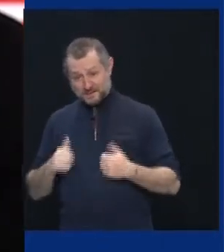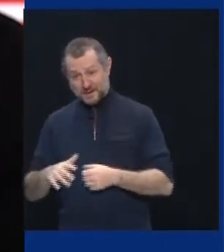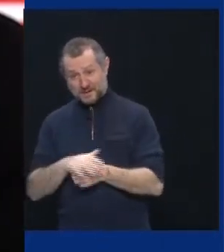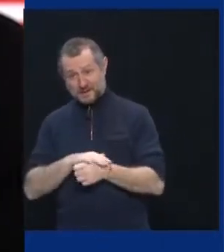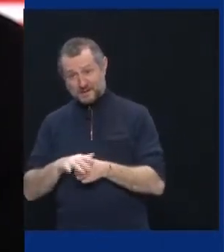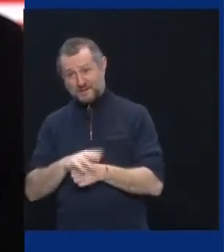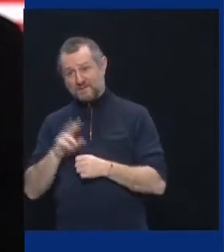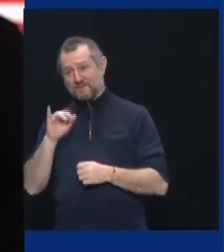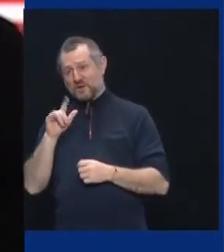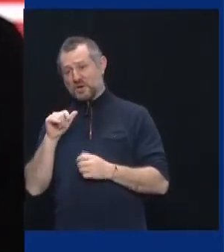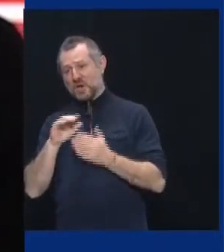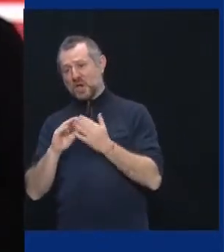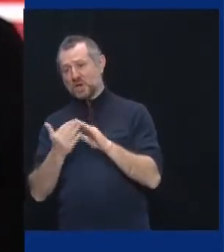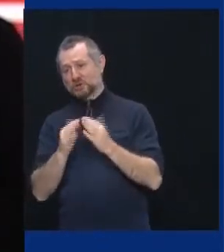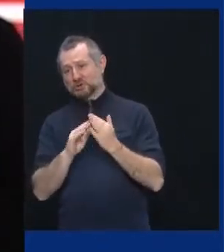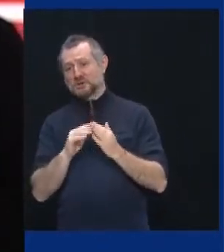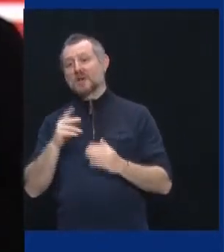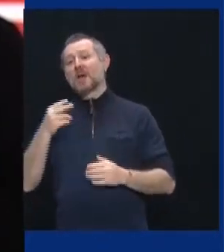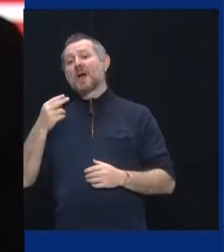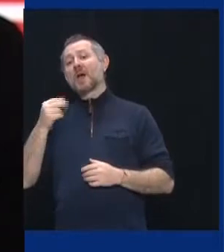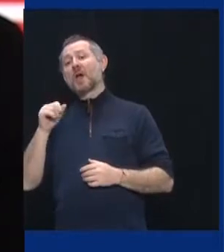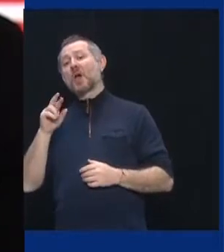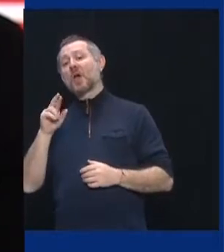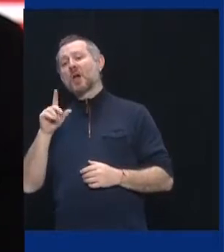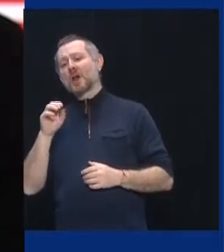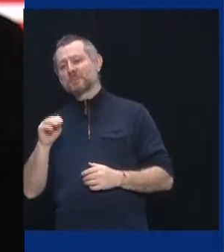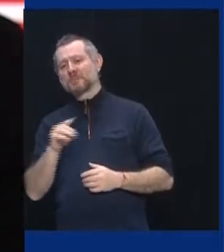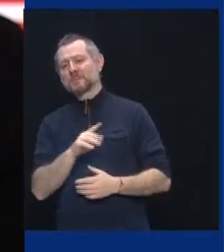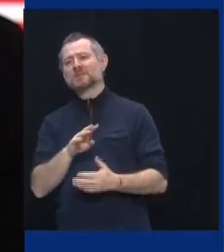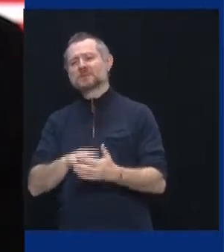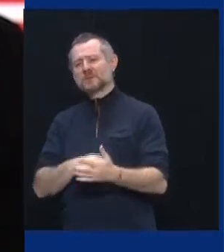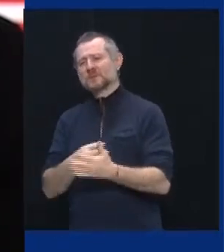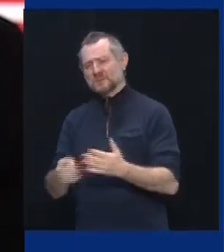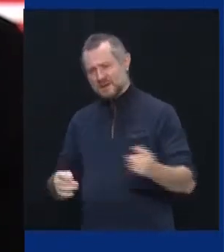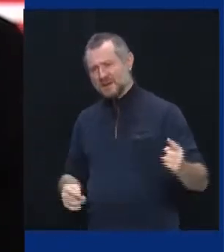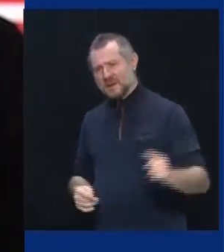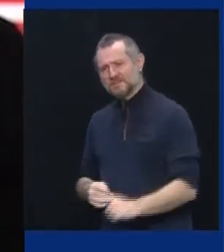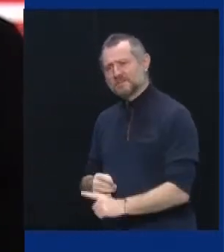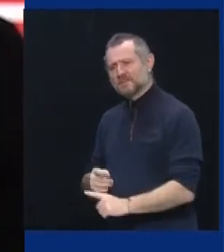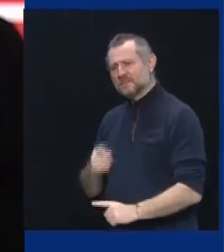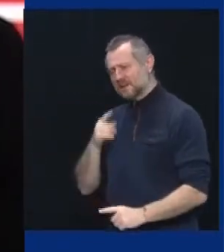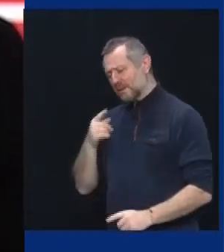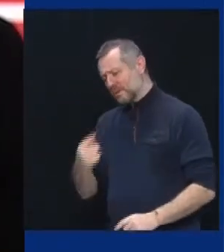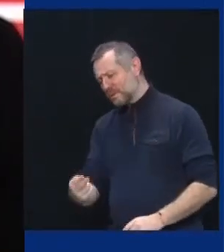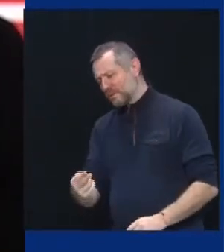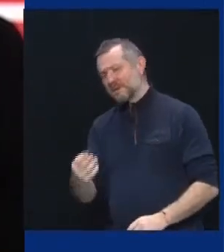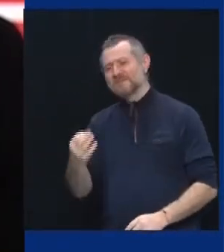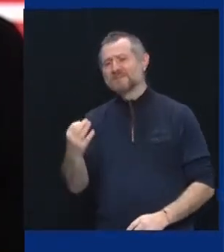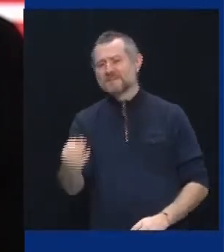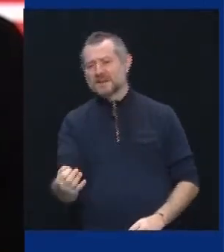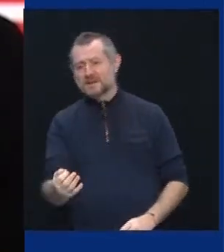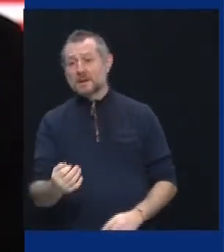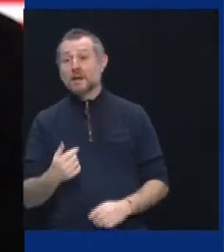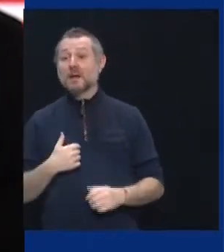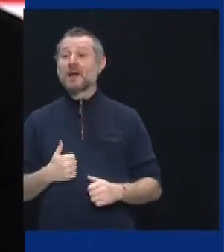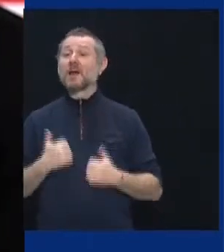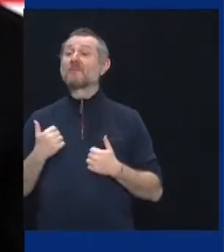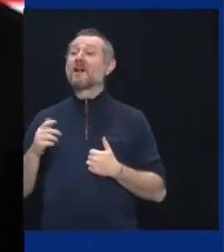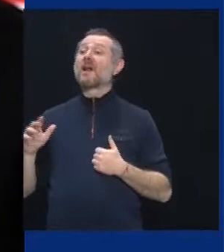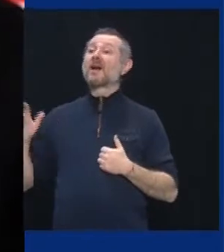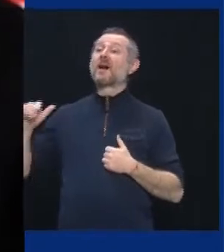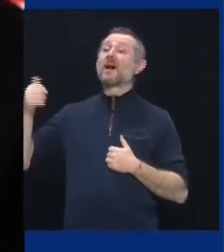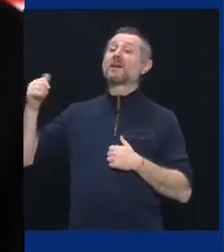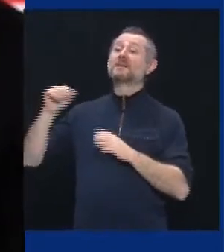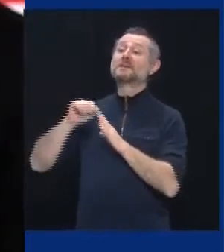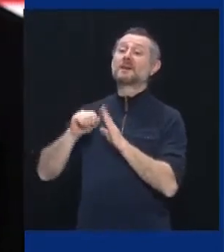make an appointment to come to our pop-up Thursday and Friday. If you live elsewhere in the state or can't make